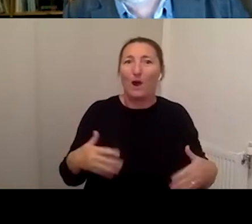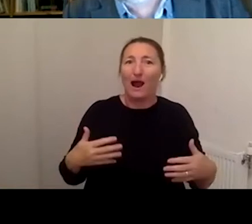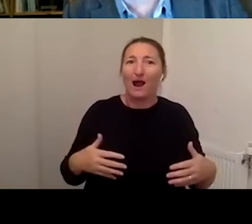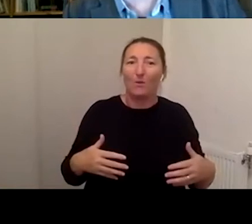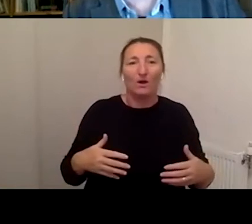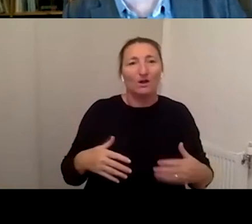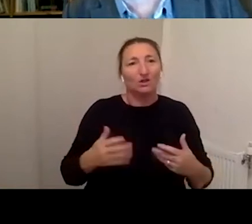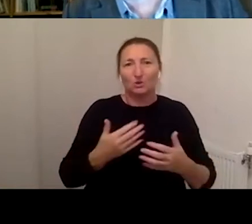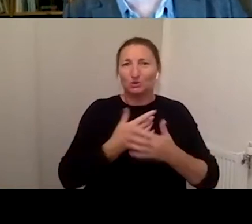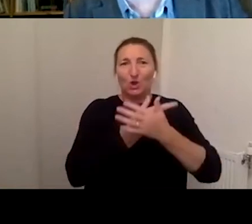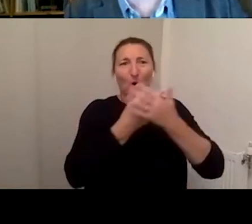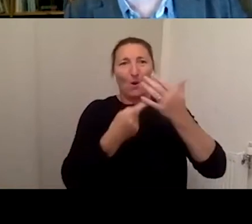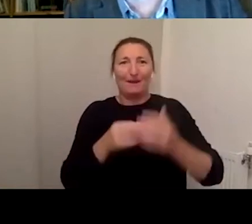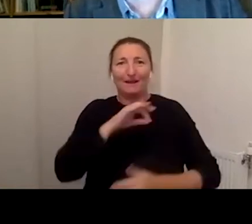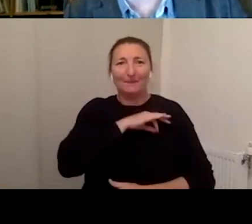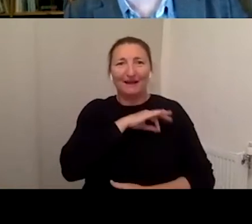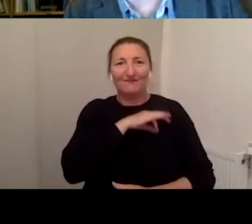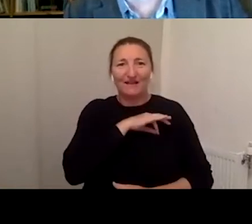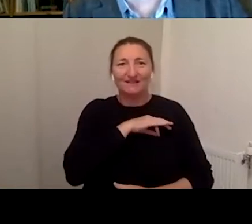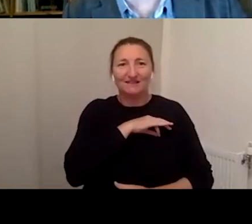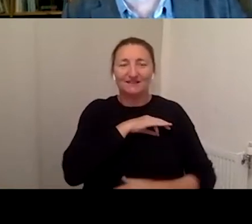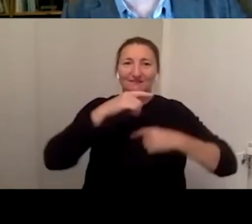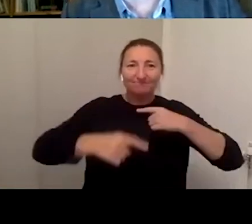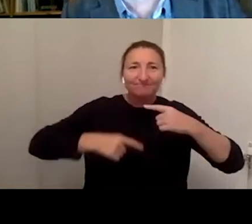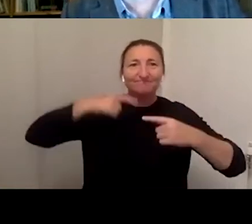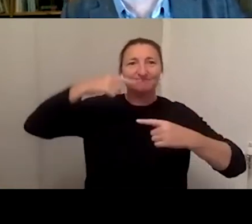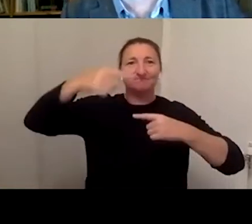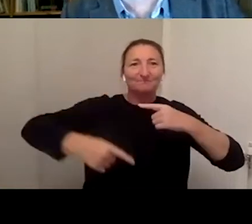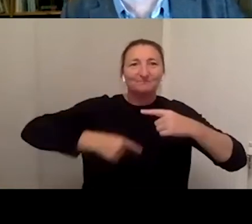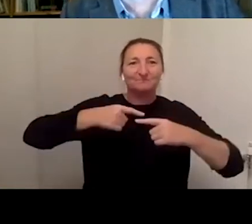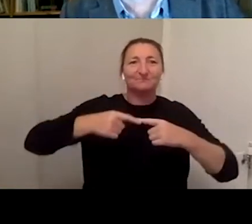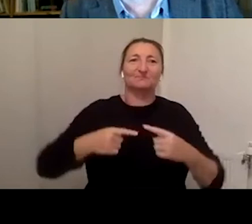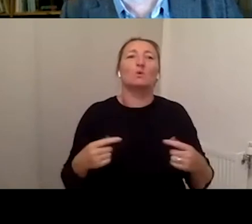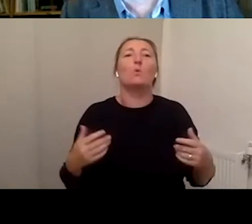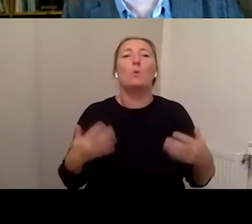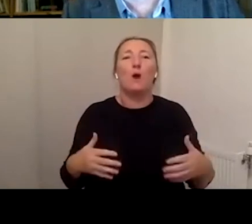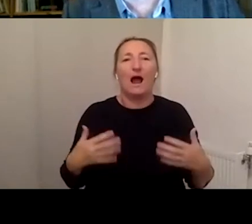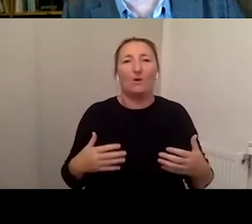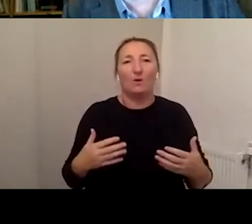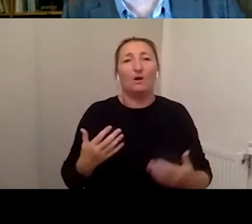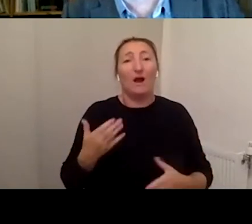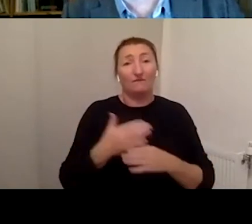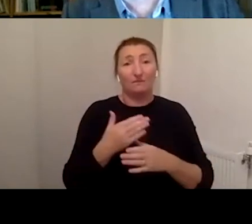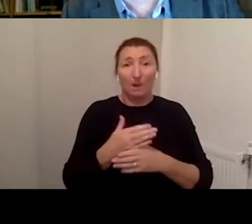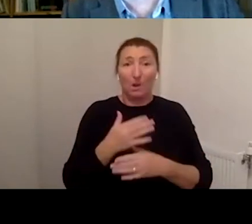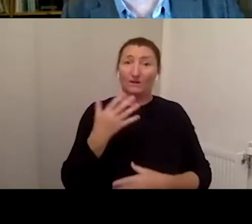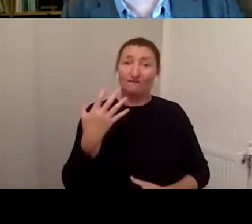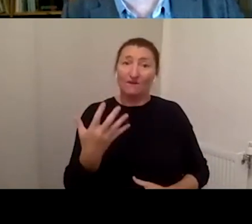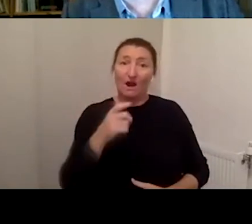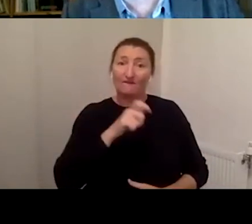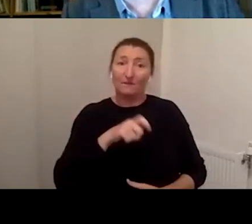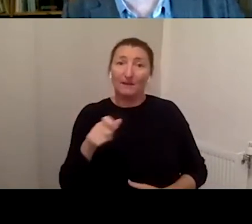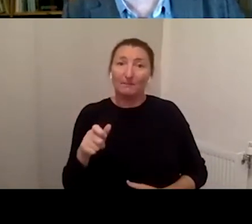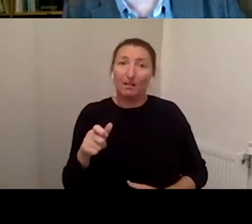own digestate, and use our own fertilizer. And you know what? We're now employing 5 people in town, 5 people, 5